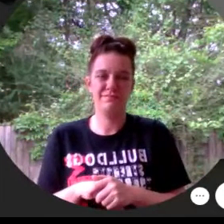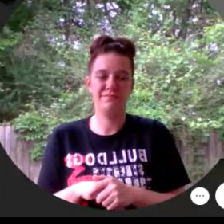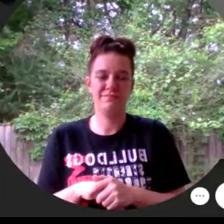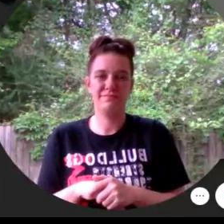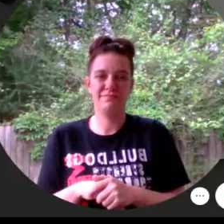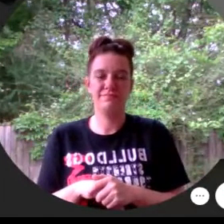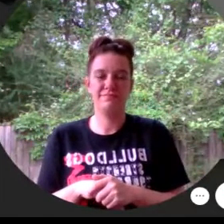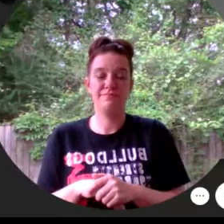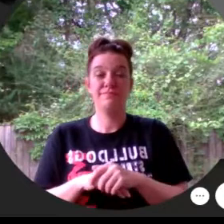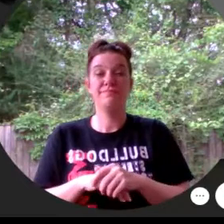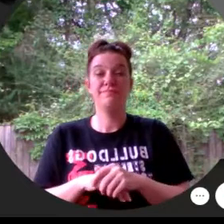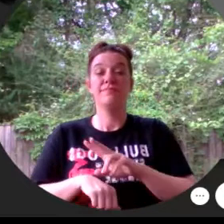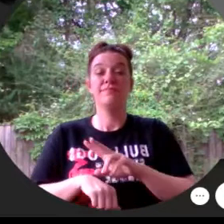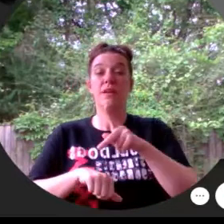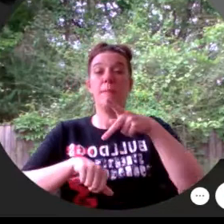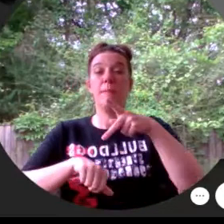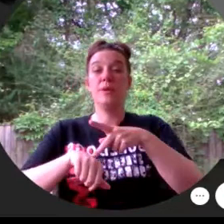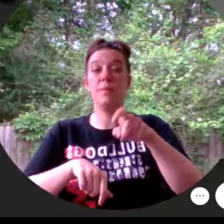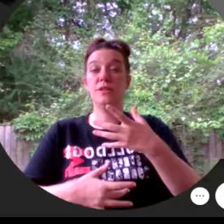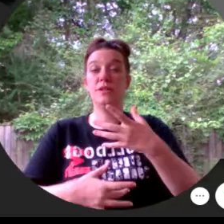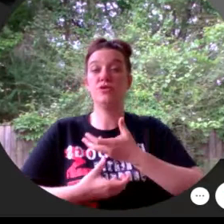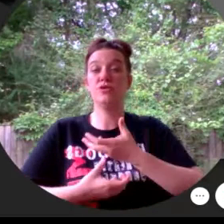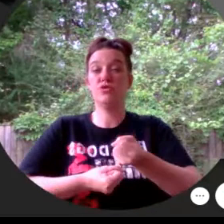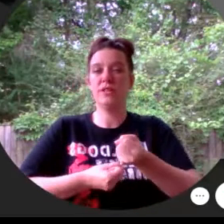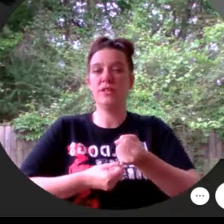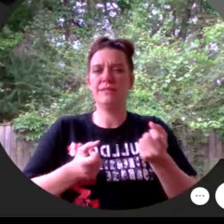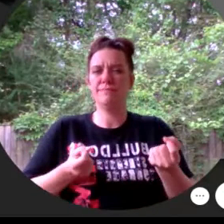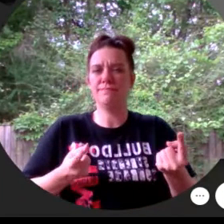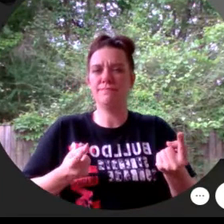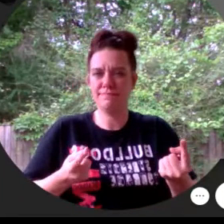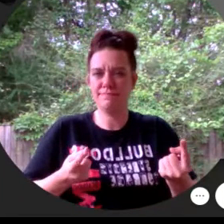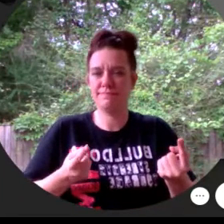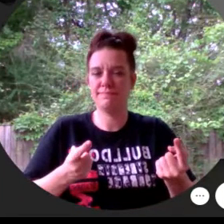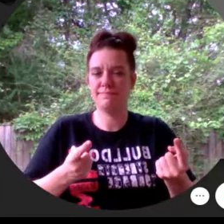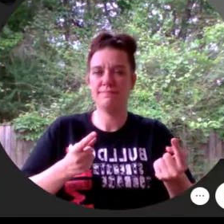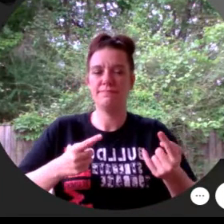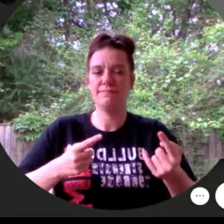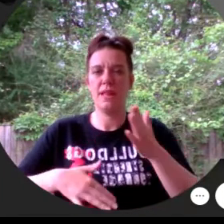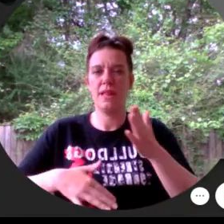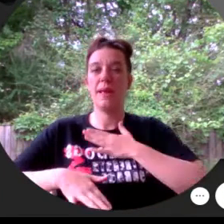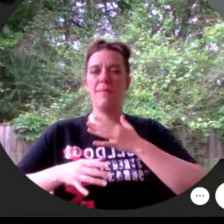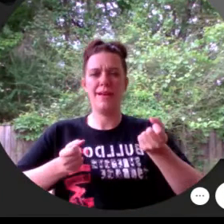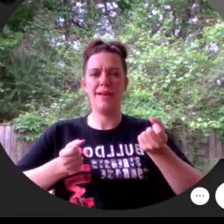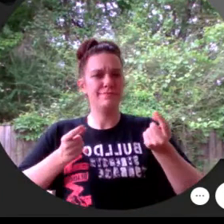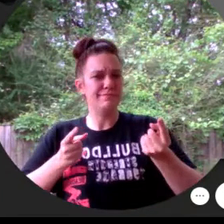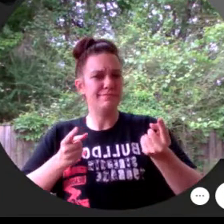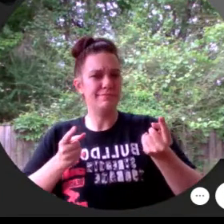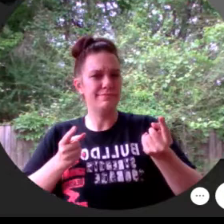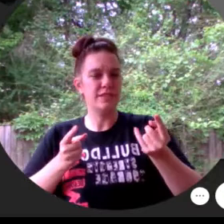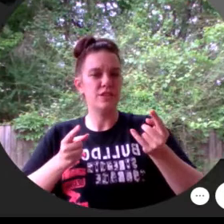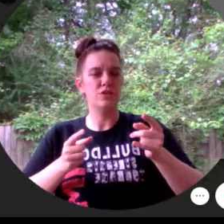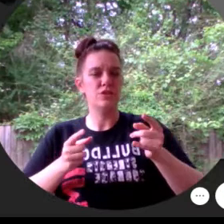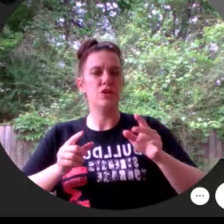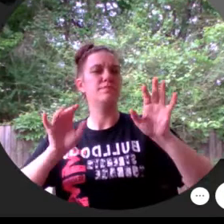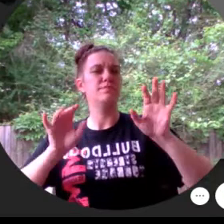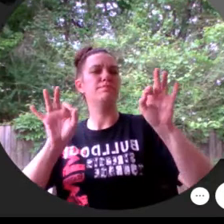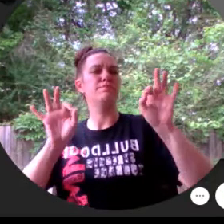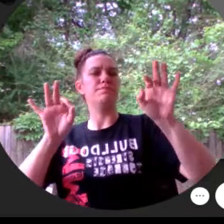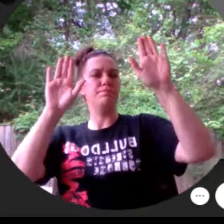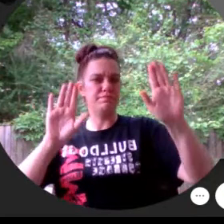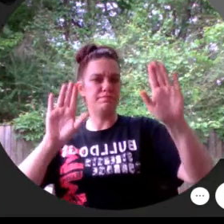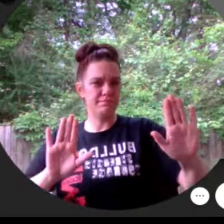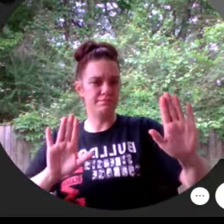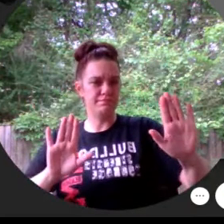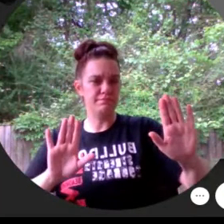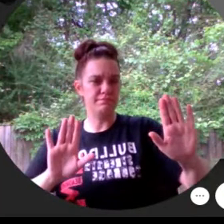A principal must trust his instincts, and my instincts are excellent.